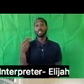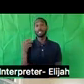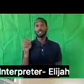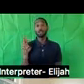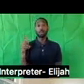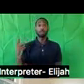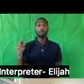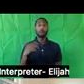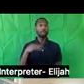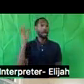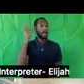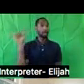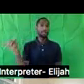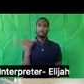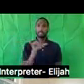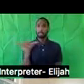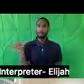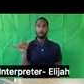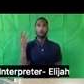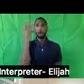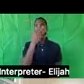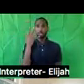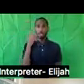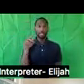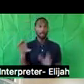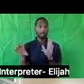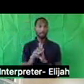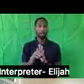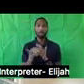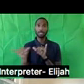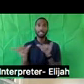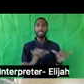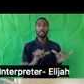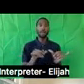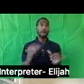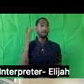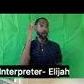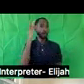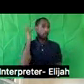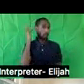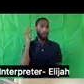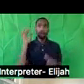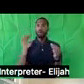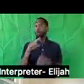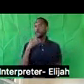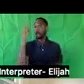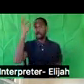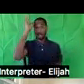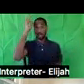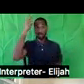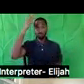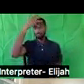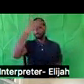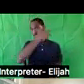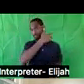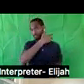My hair is similar to what it looks like in this picture. I have an asymmetrical haircut with black hair that kind of comes